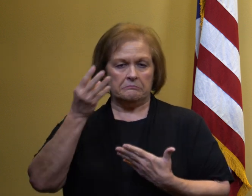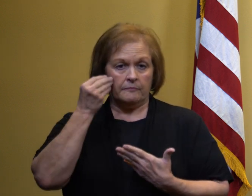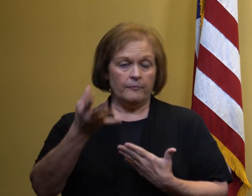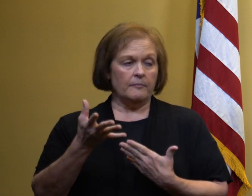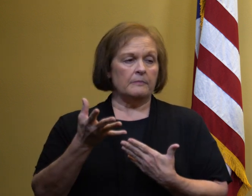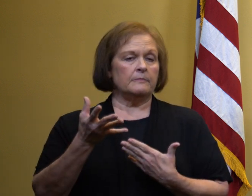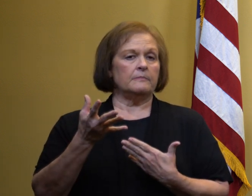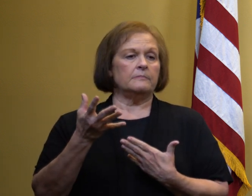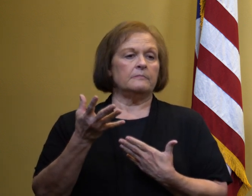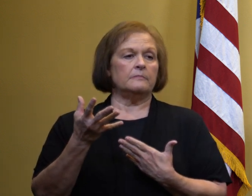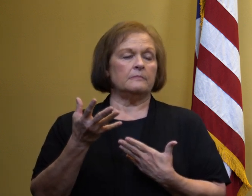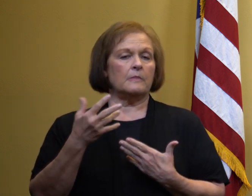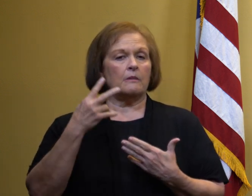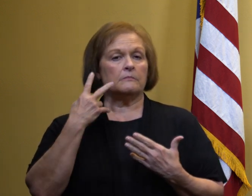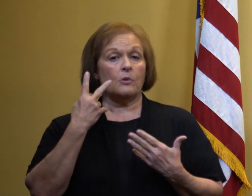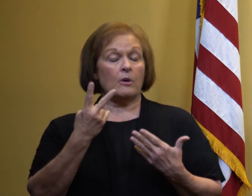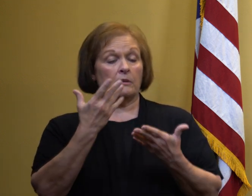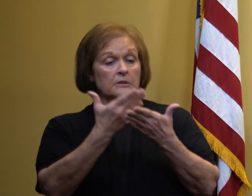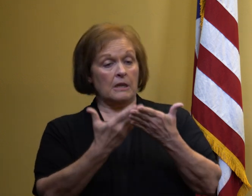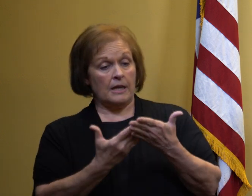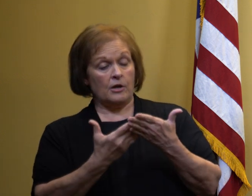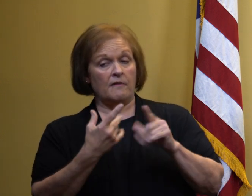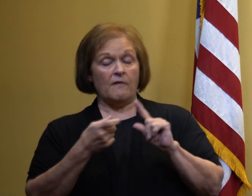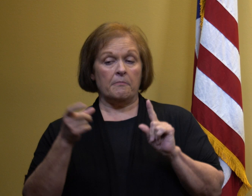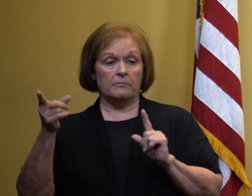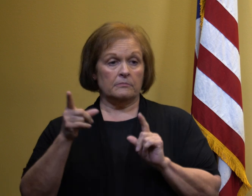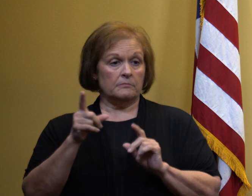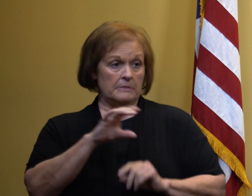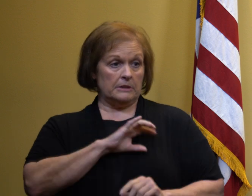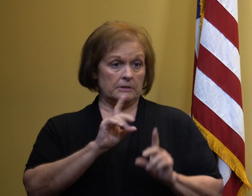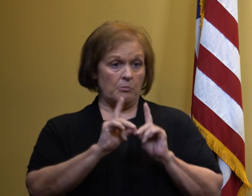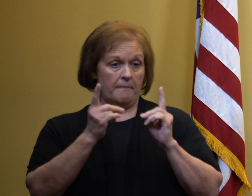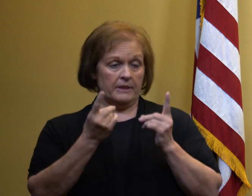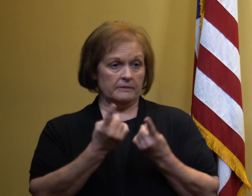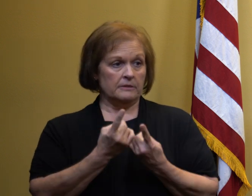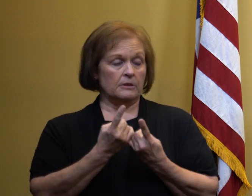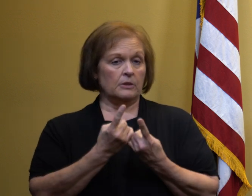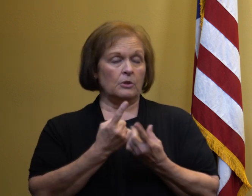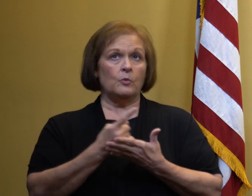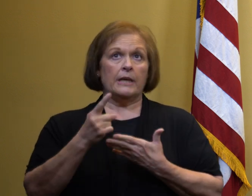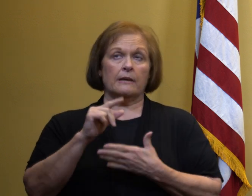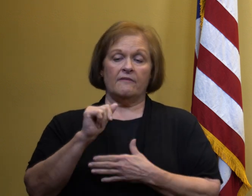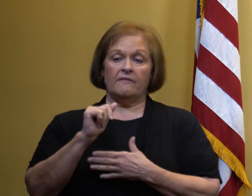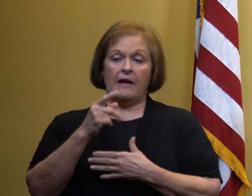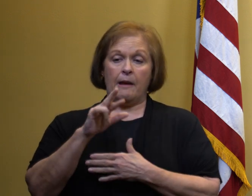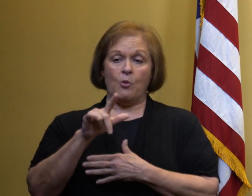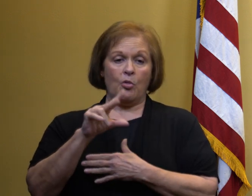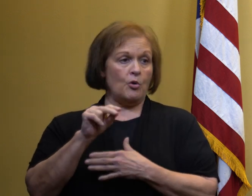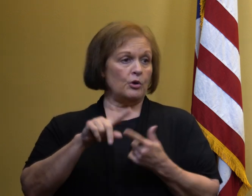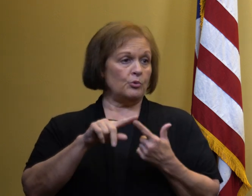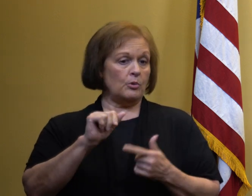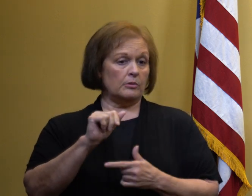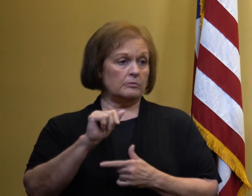And as looking at preliminary data, always from the New Orleans Police Department, the week of April 30th through May